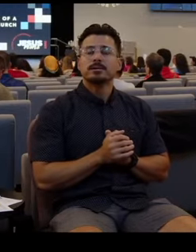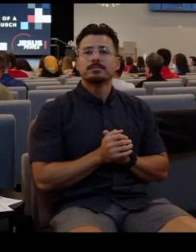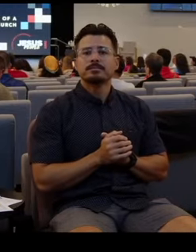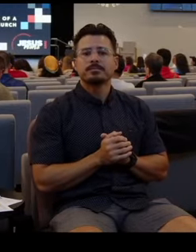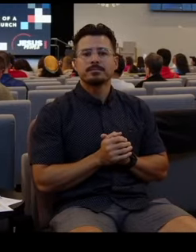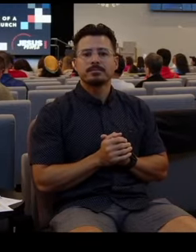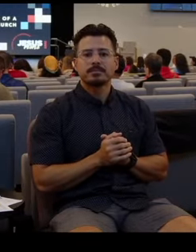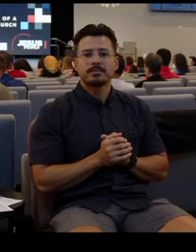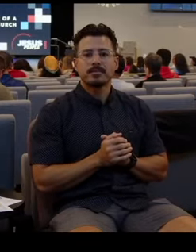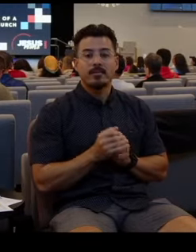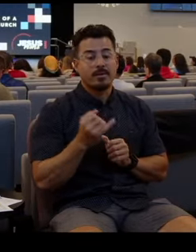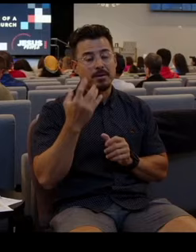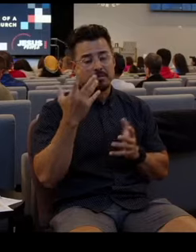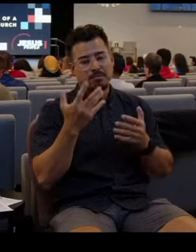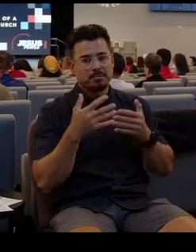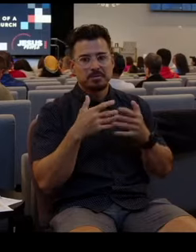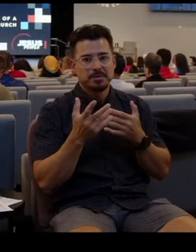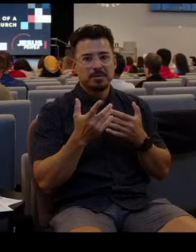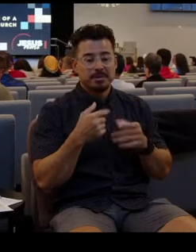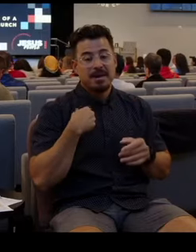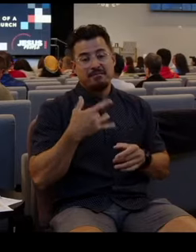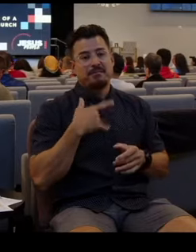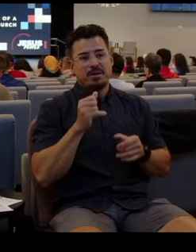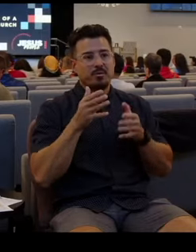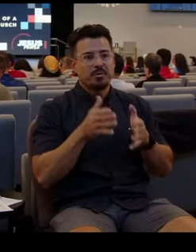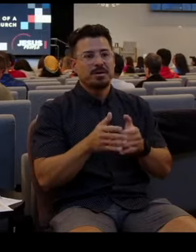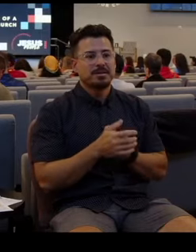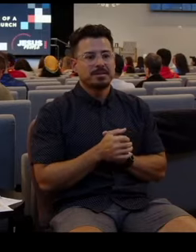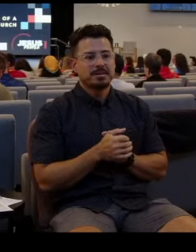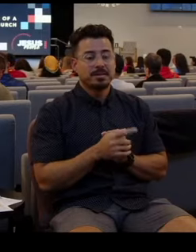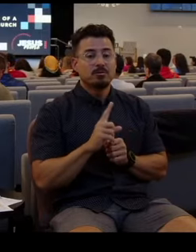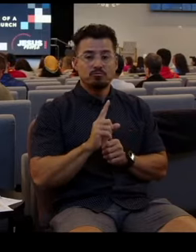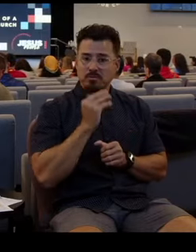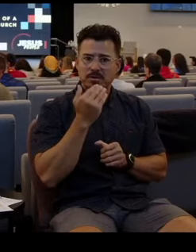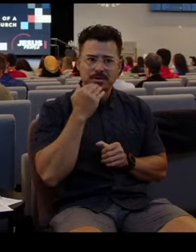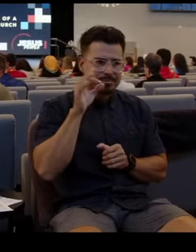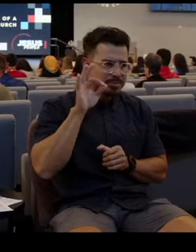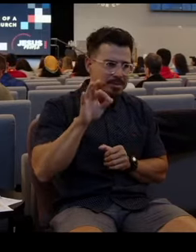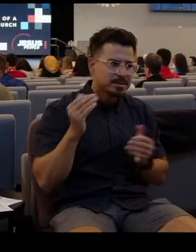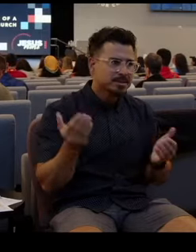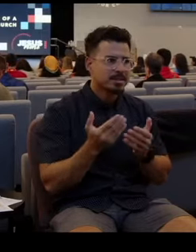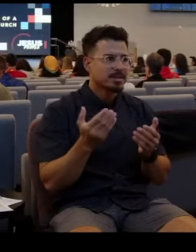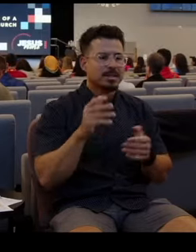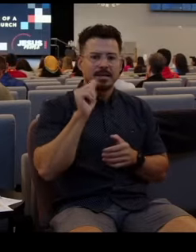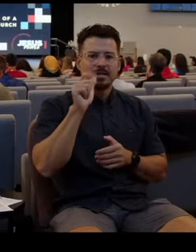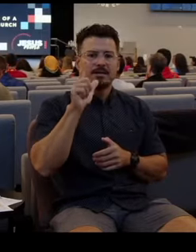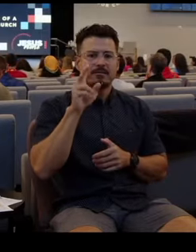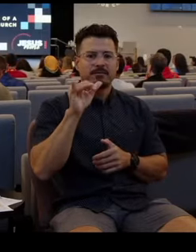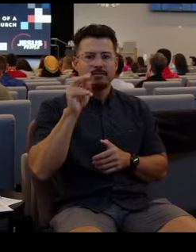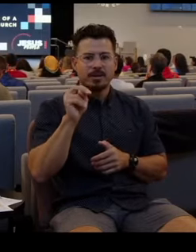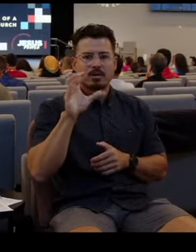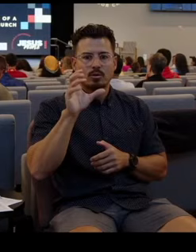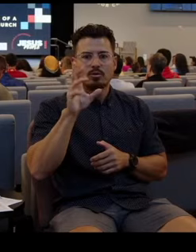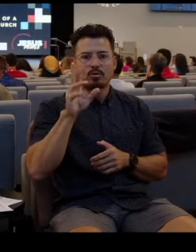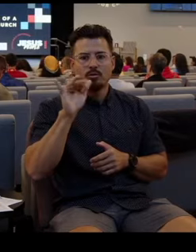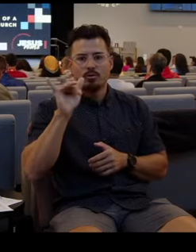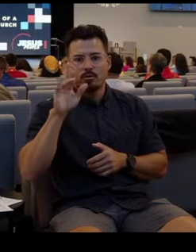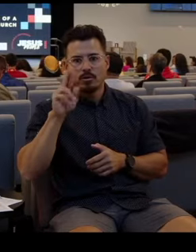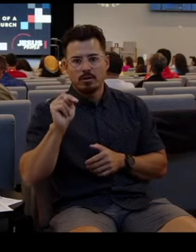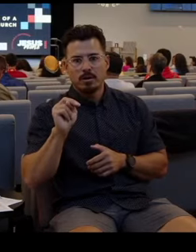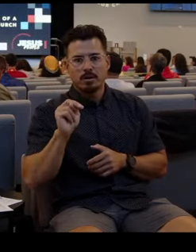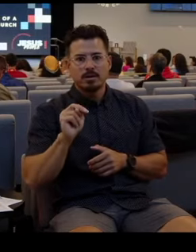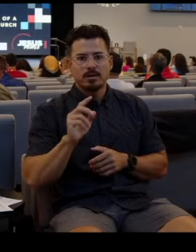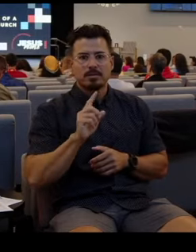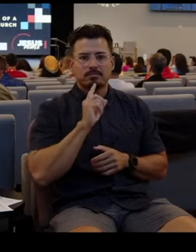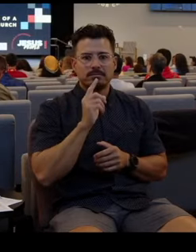You can take that as you can, but when I got, I mean, it was really good. I remember Alan Kern, the reason I had this conversation with him, I remember he'd